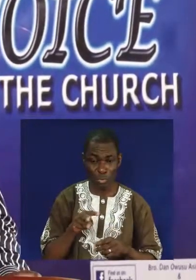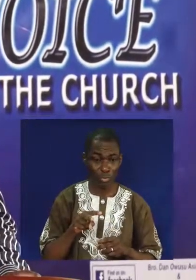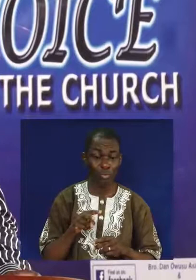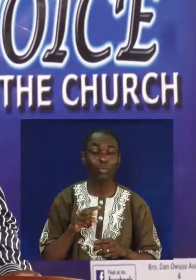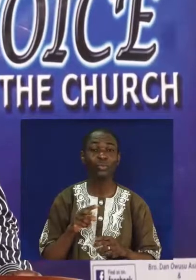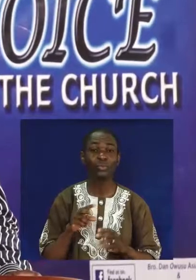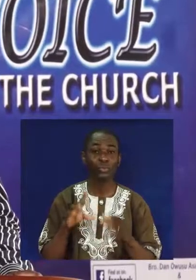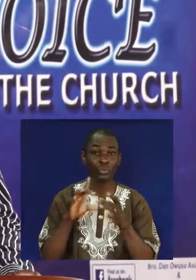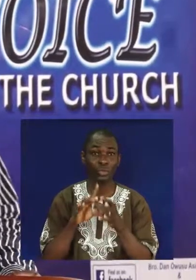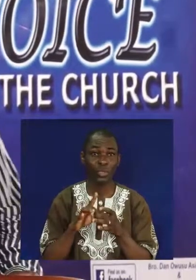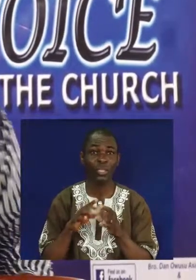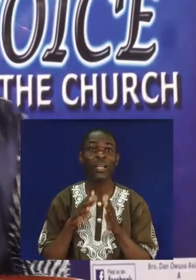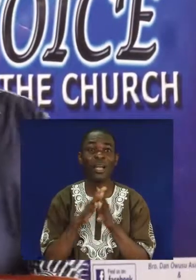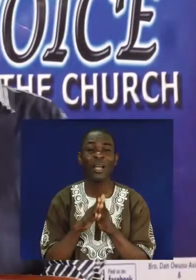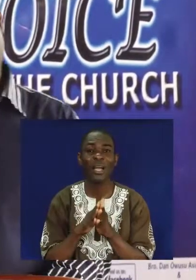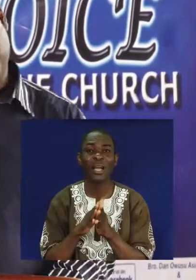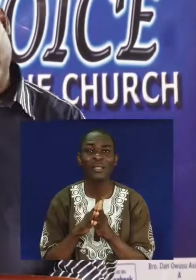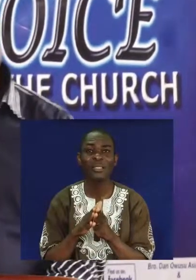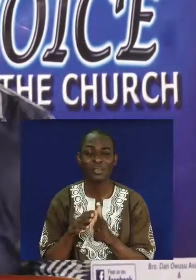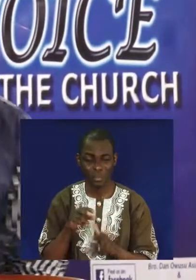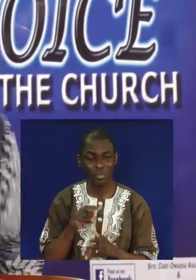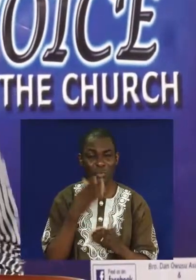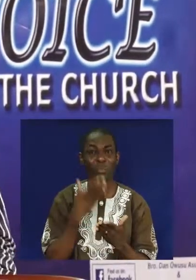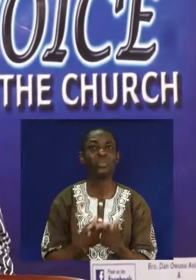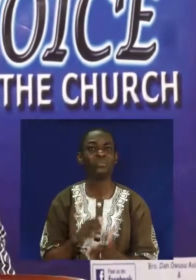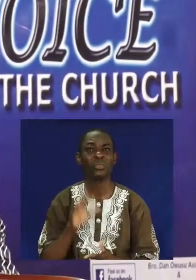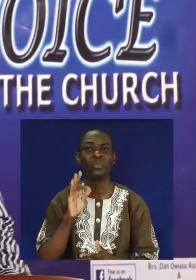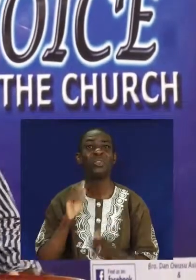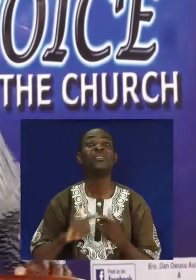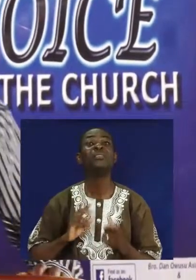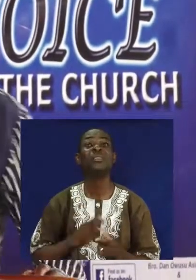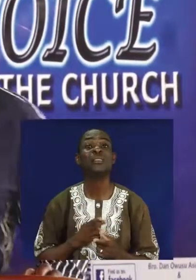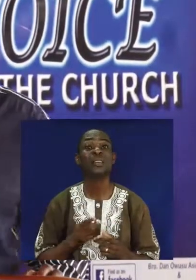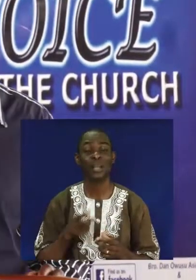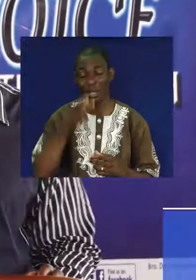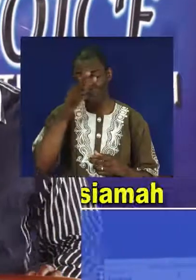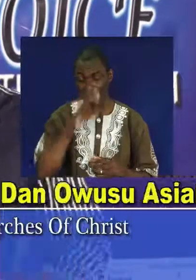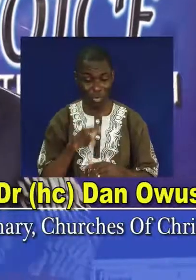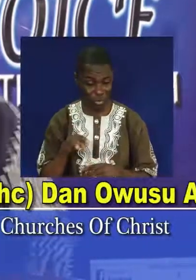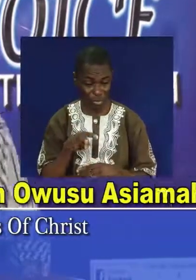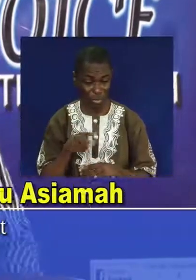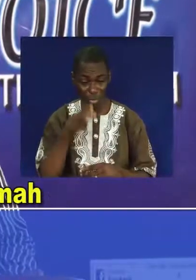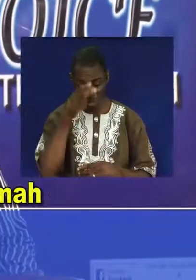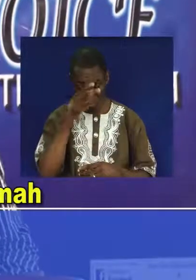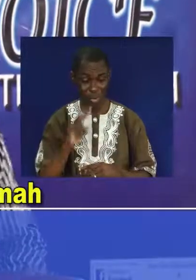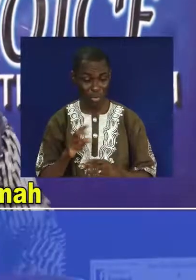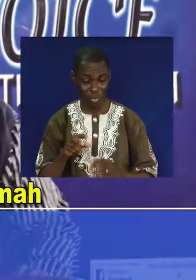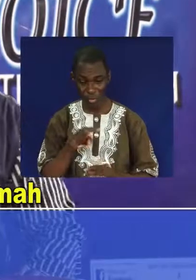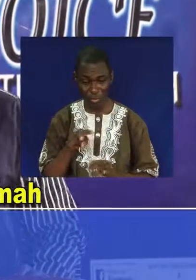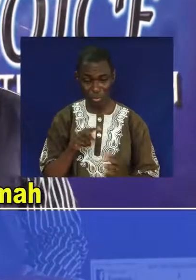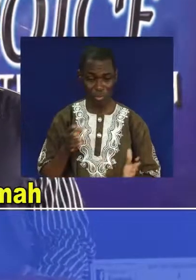say. Ne to a man mu corruption and some NDC abai said they go for Kenny Makabi na mekoso